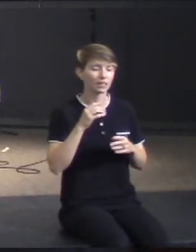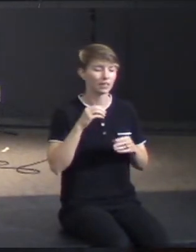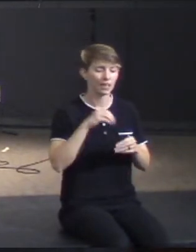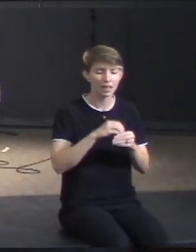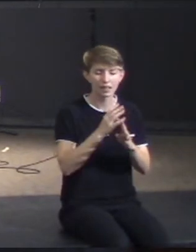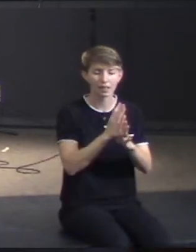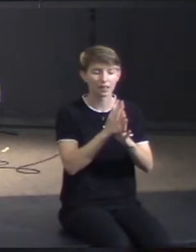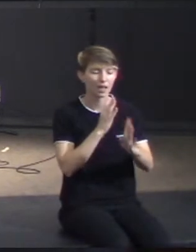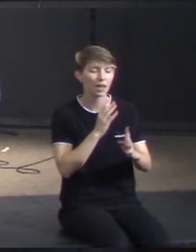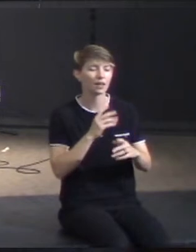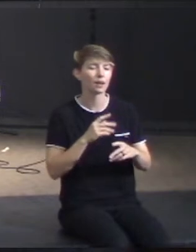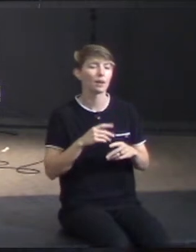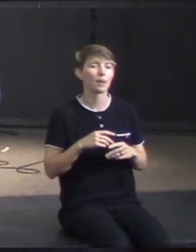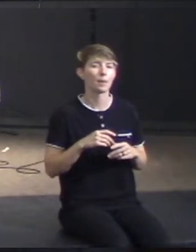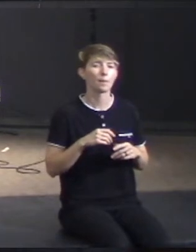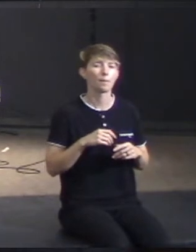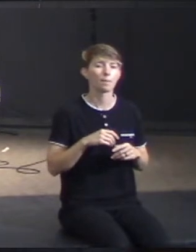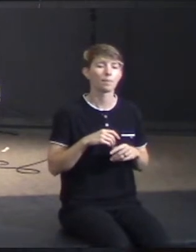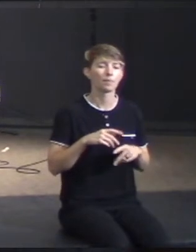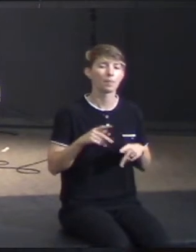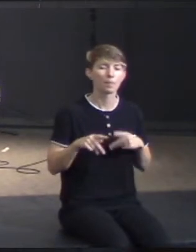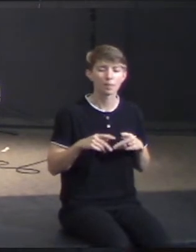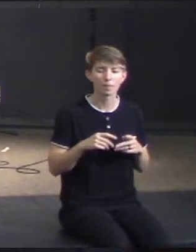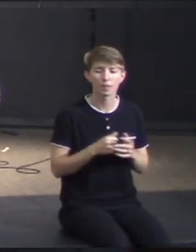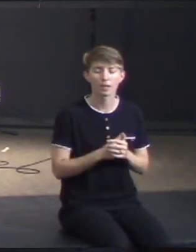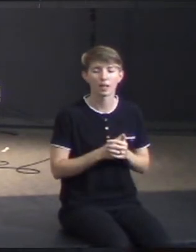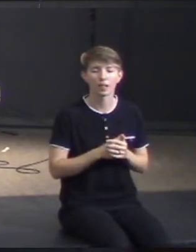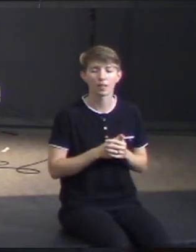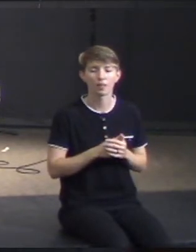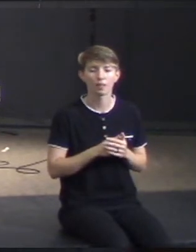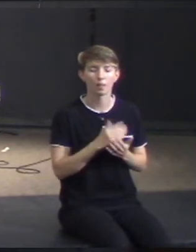to play, I might not get in.